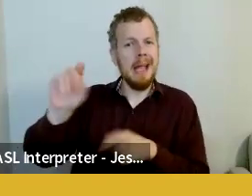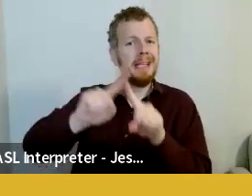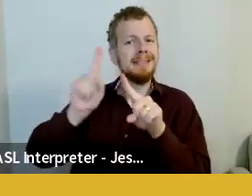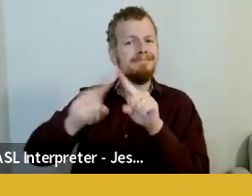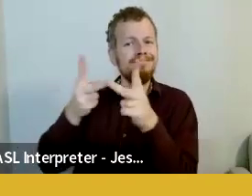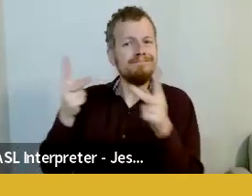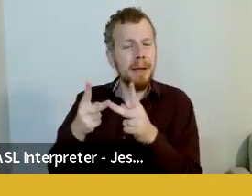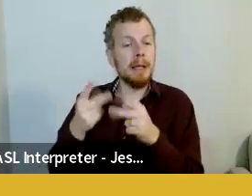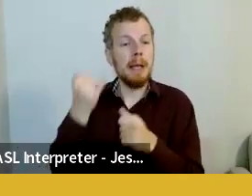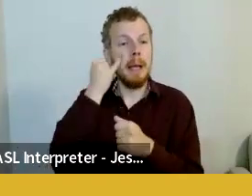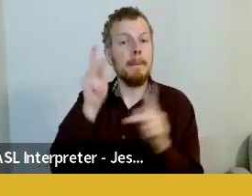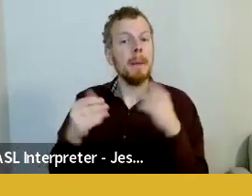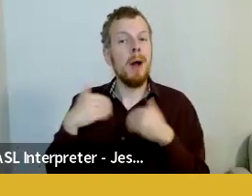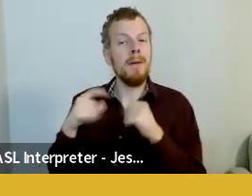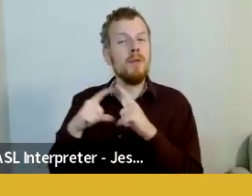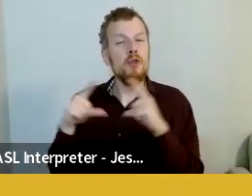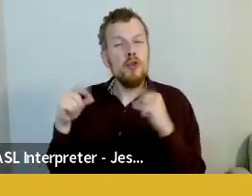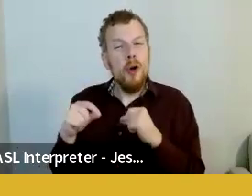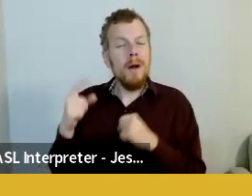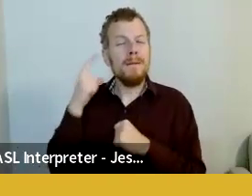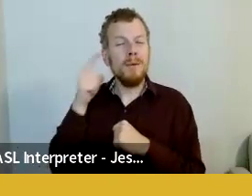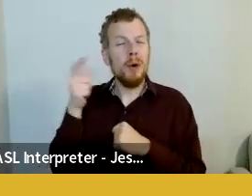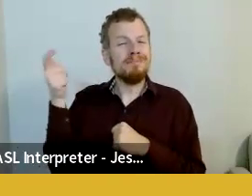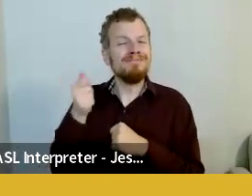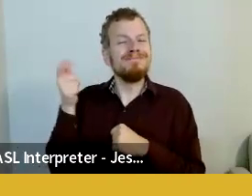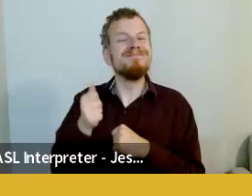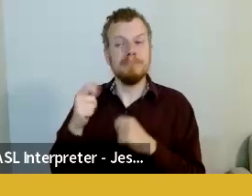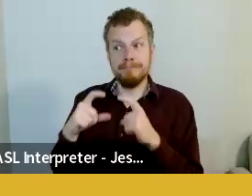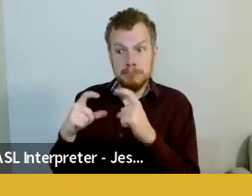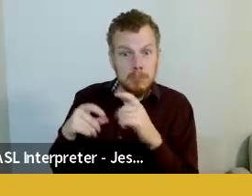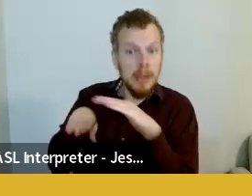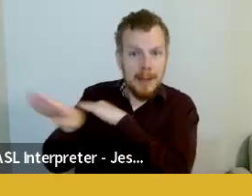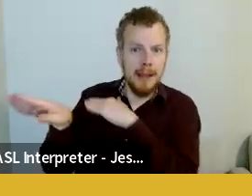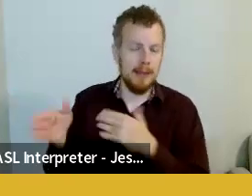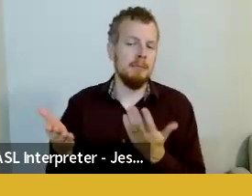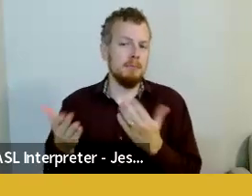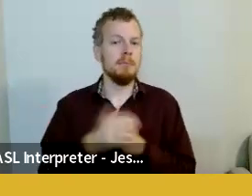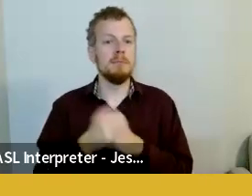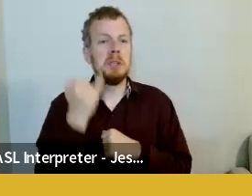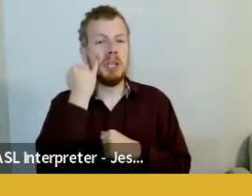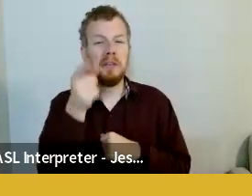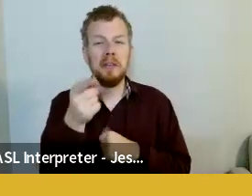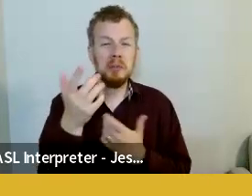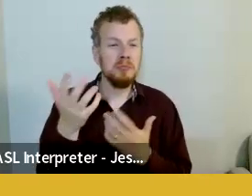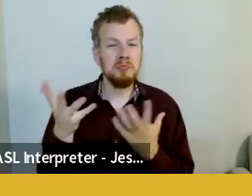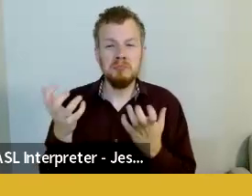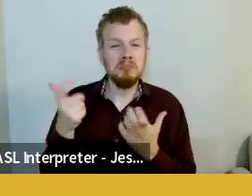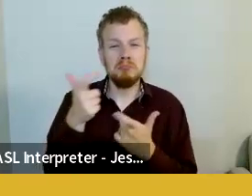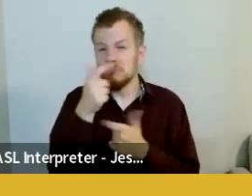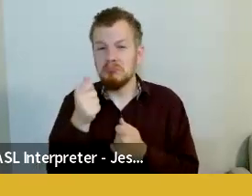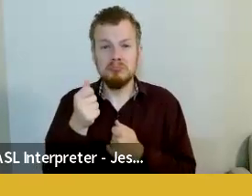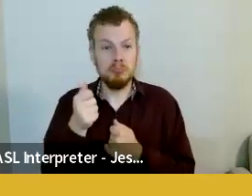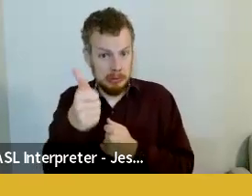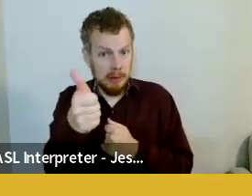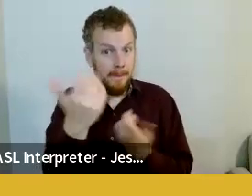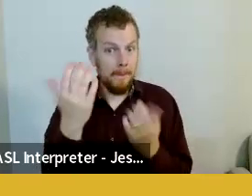receive public assistance for food or medical benefits. If this is something that interests you, or or you have a loved one or a